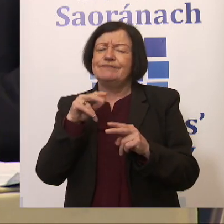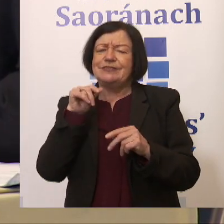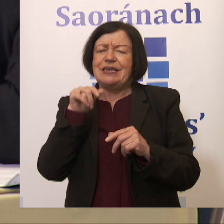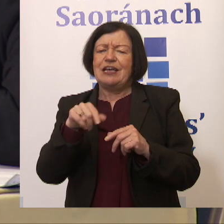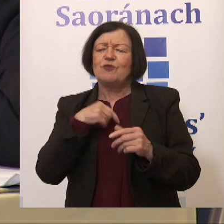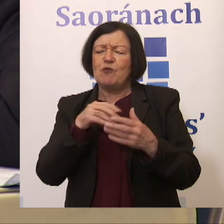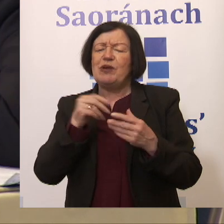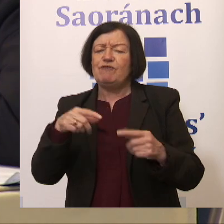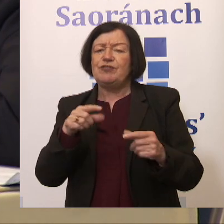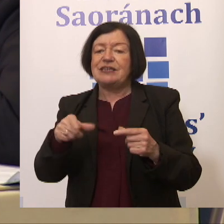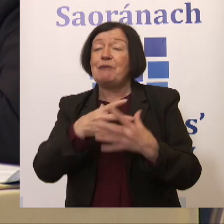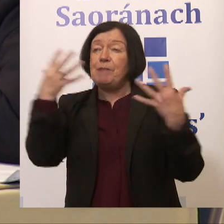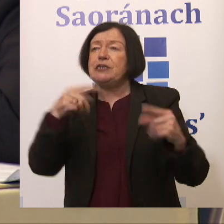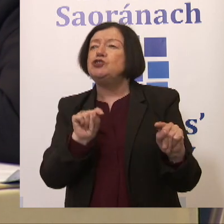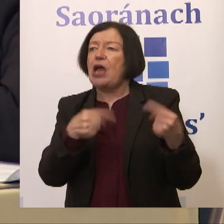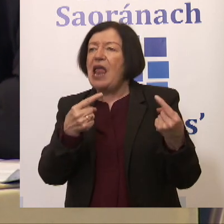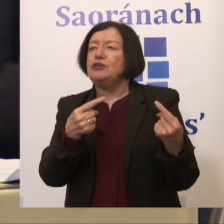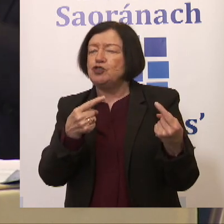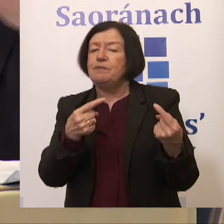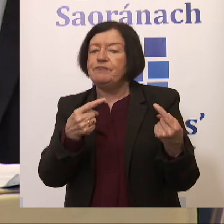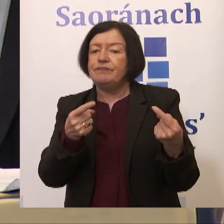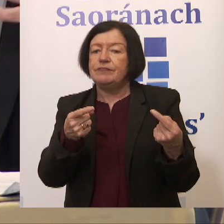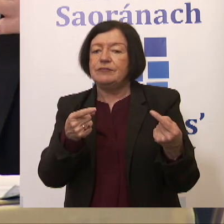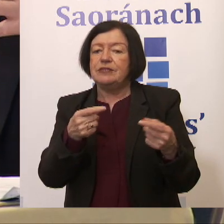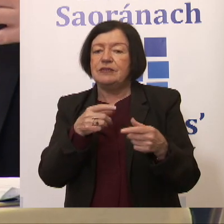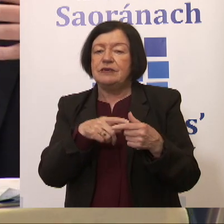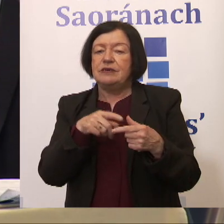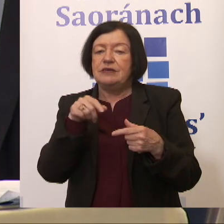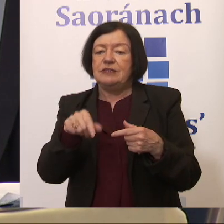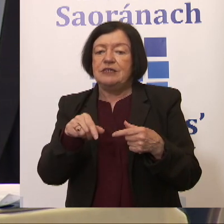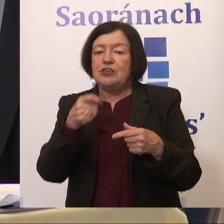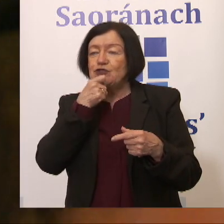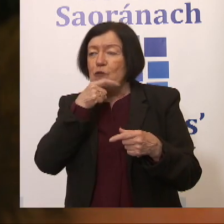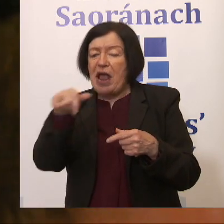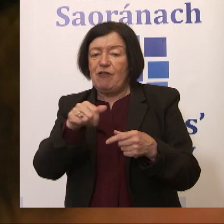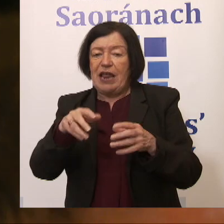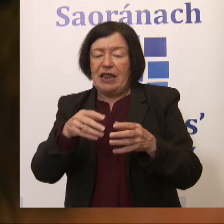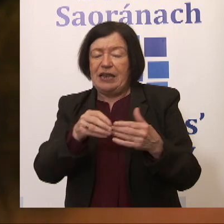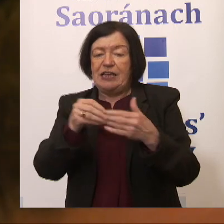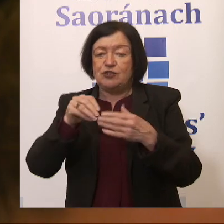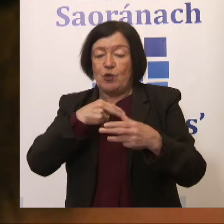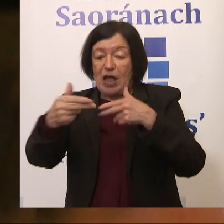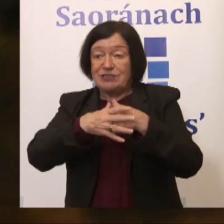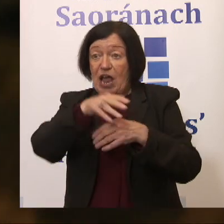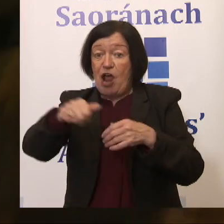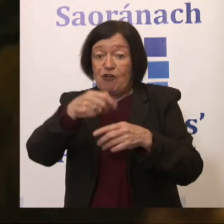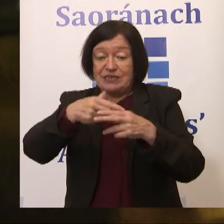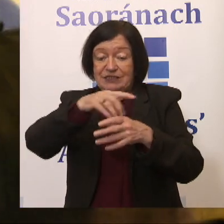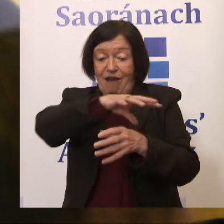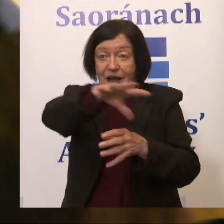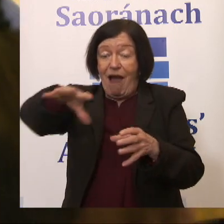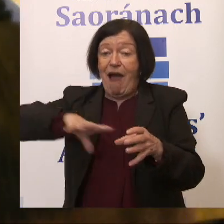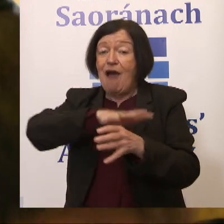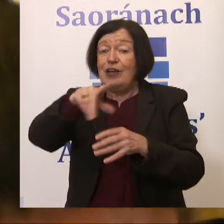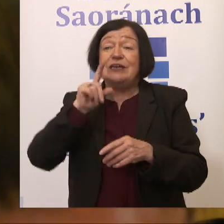that's a real challenge when you know, a metropolitan area sort of bleeds out into surrounding areas, and you